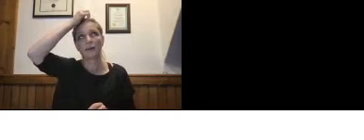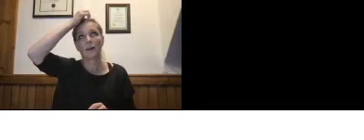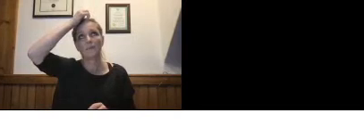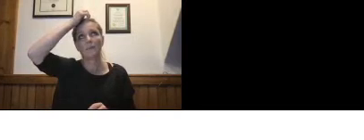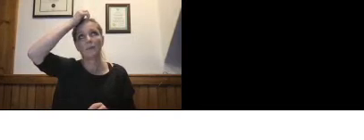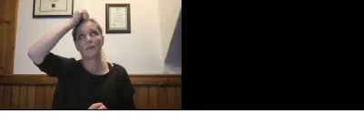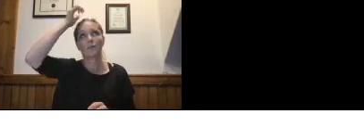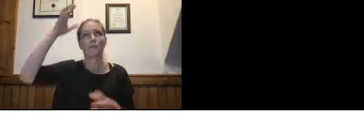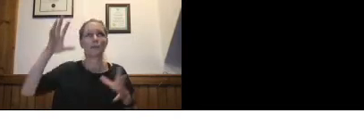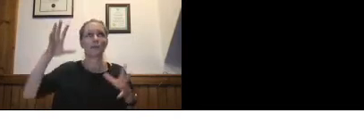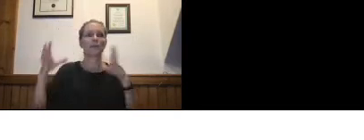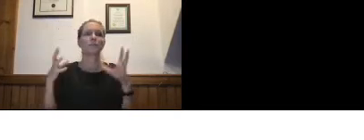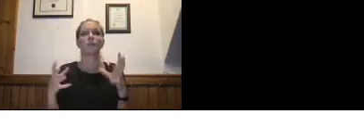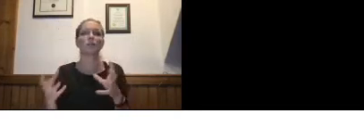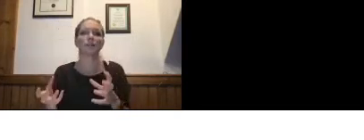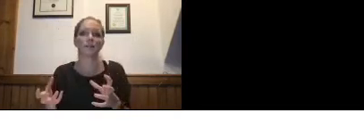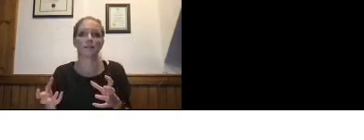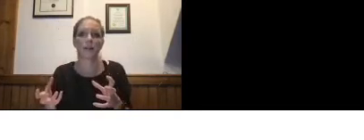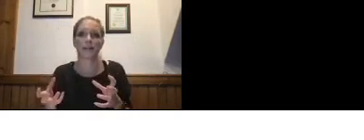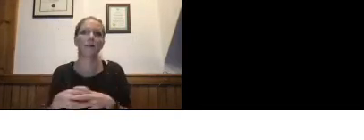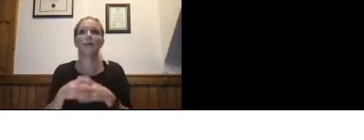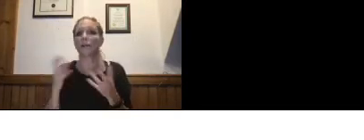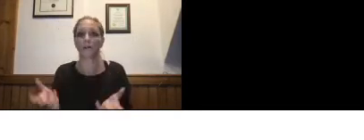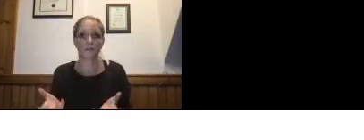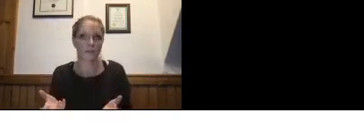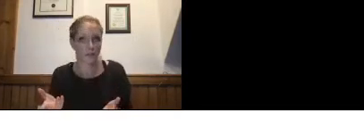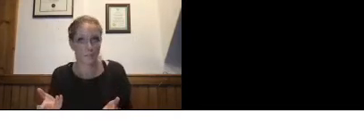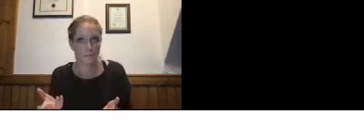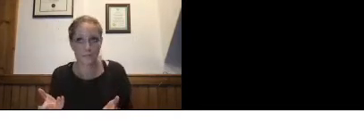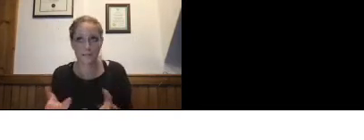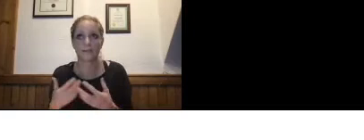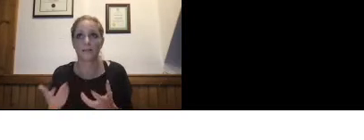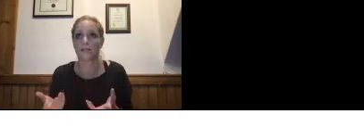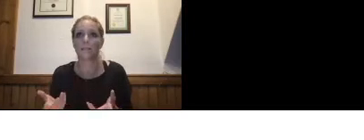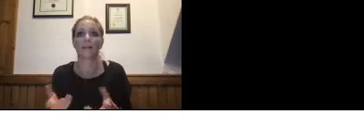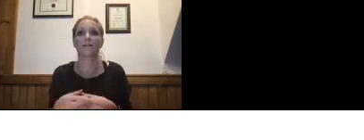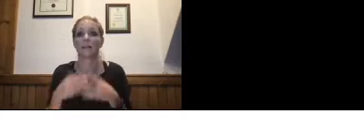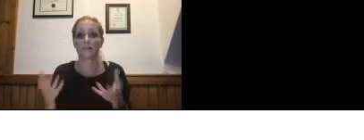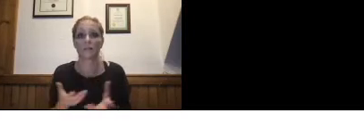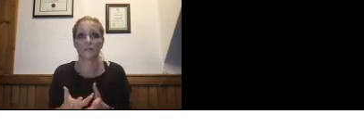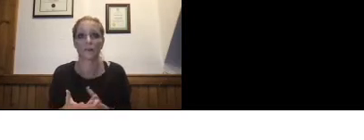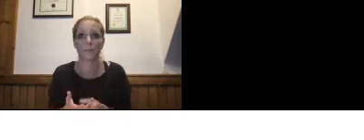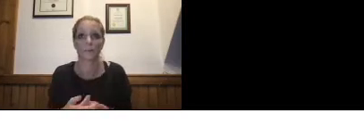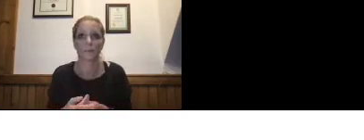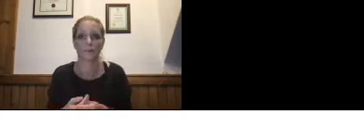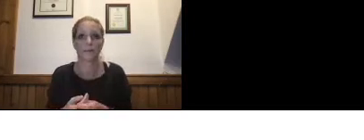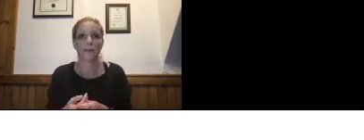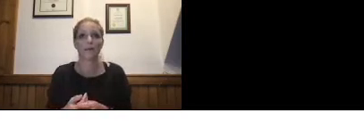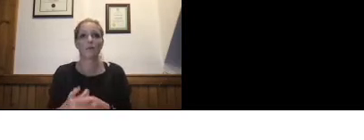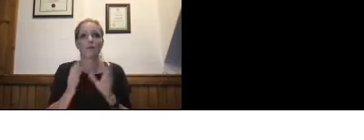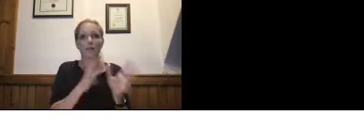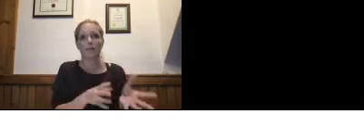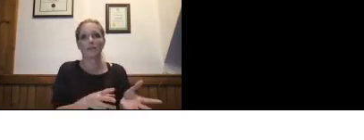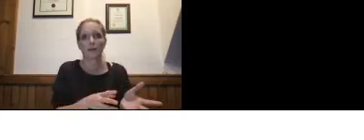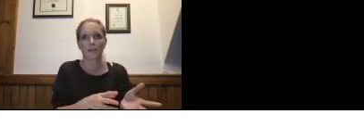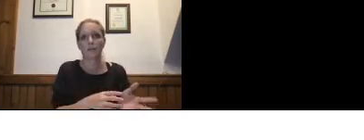actually the molecular machines that carry out all of the jobs in our cells and make our cells function properly. So